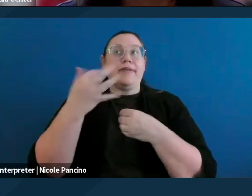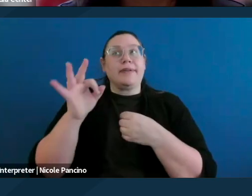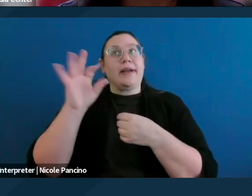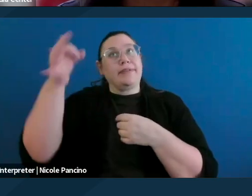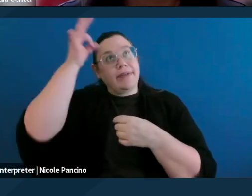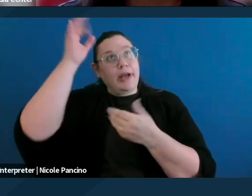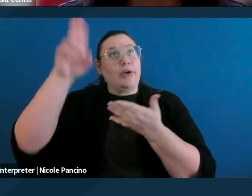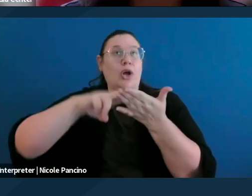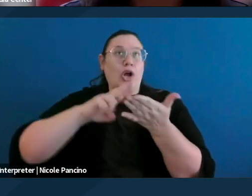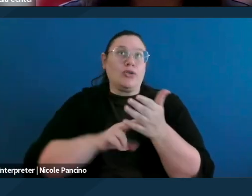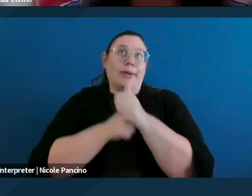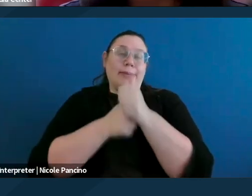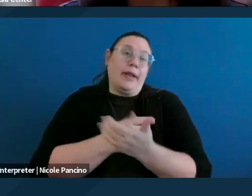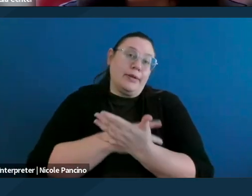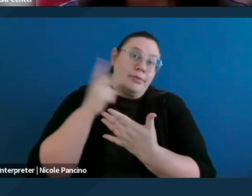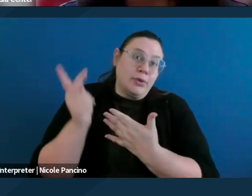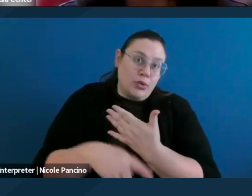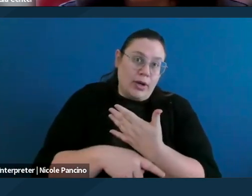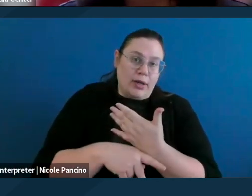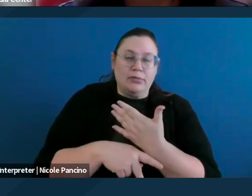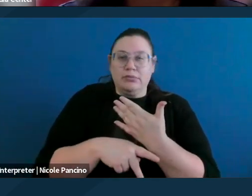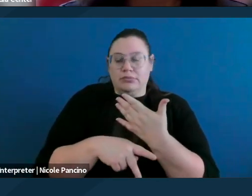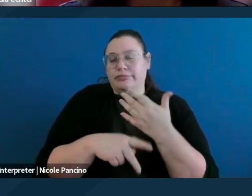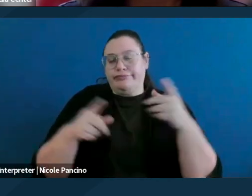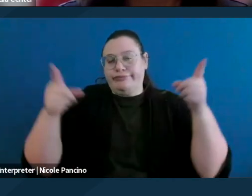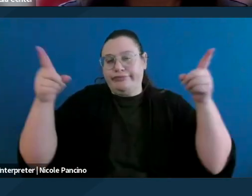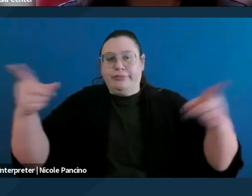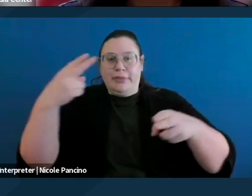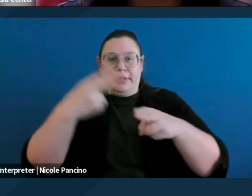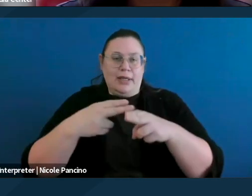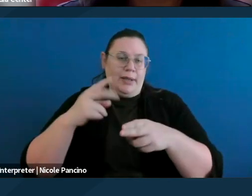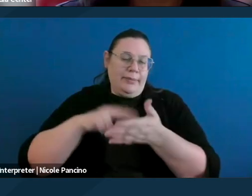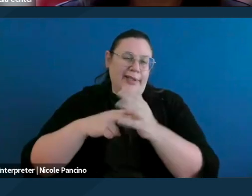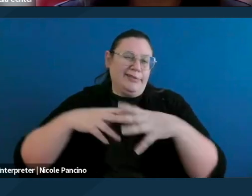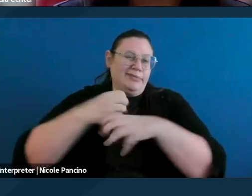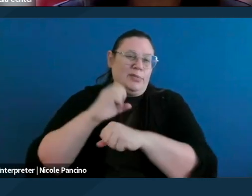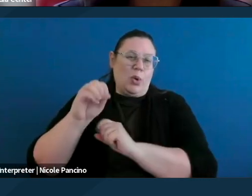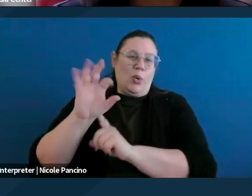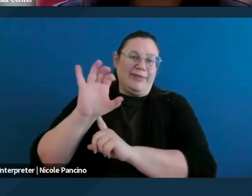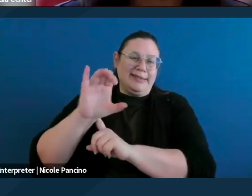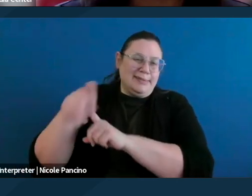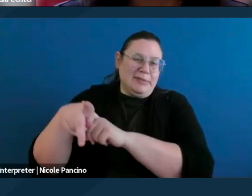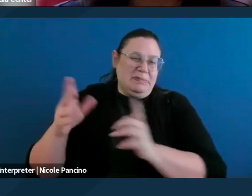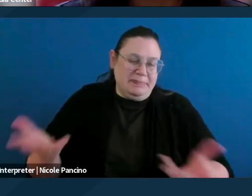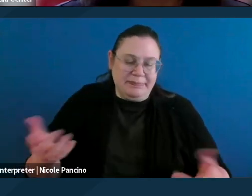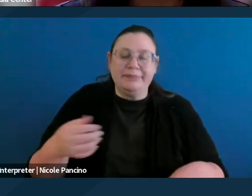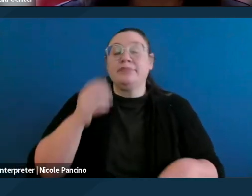Contract Compliance Program. So that's the long name for OFCCP. And so the